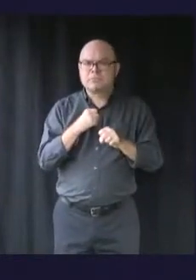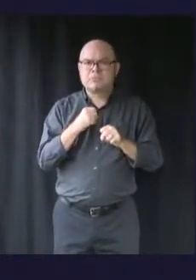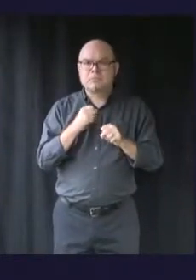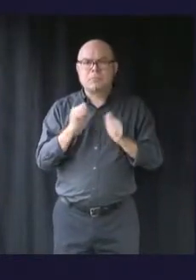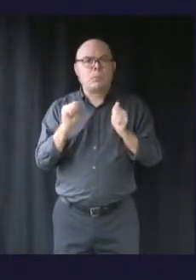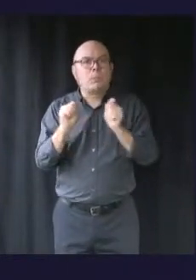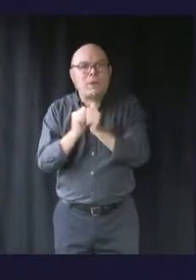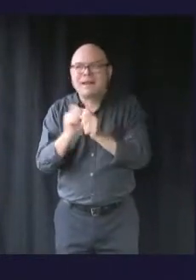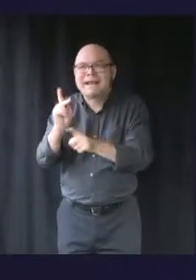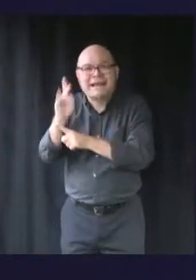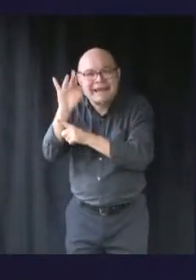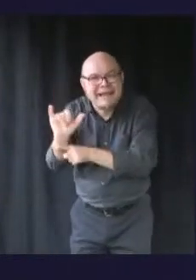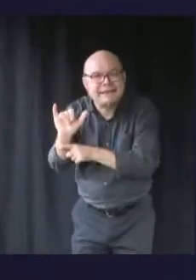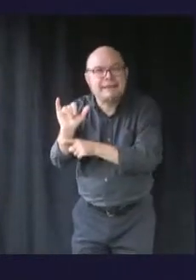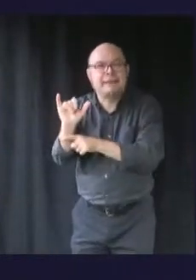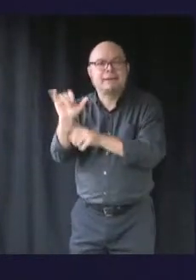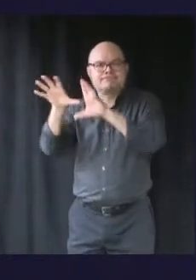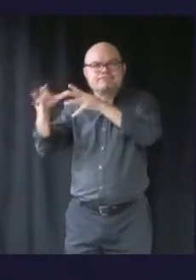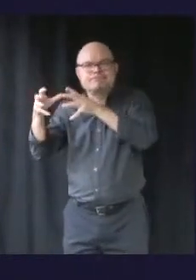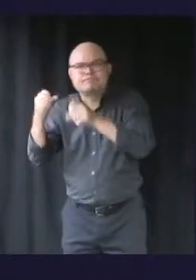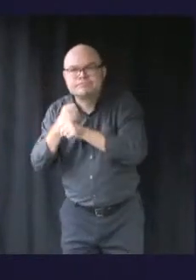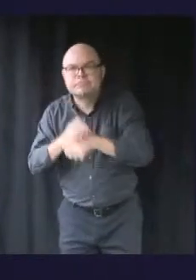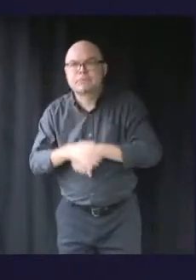on civil rights legislation in the 60s,